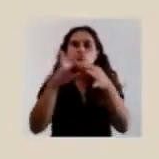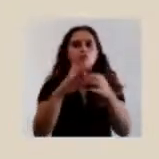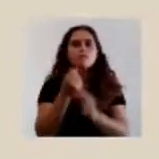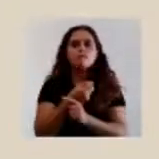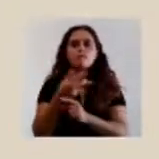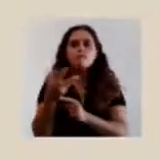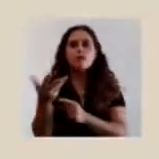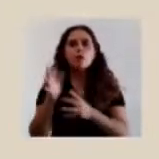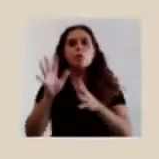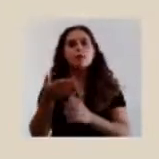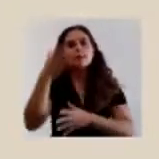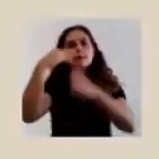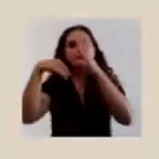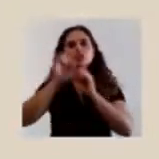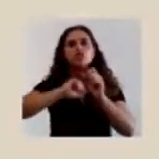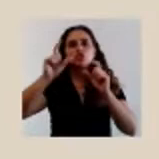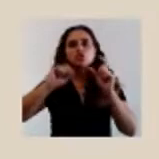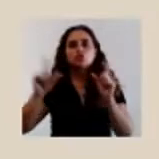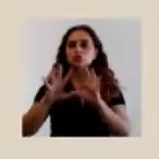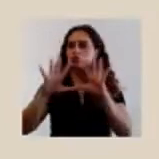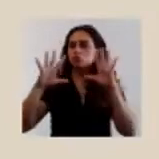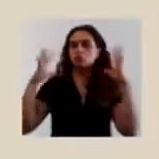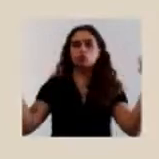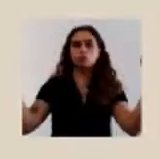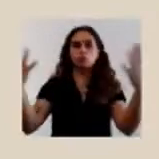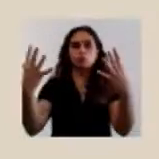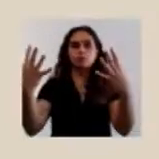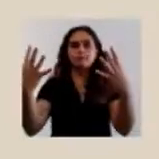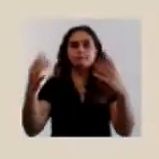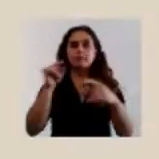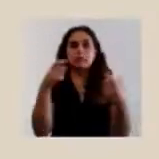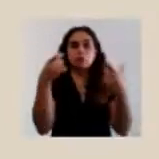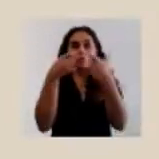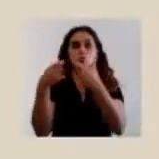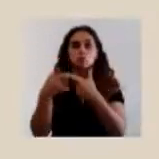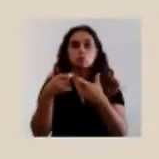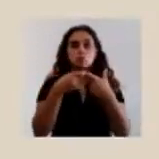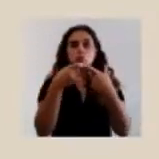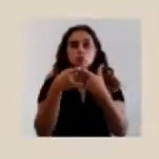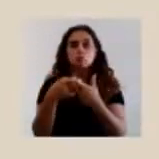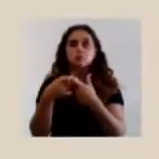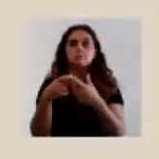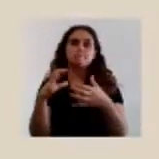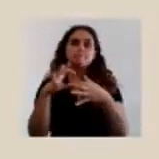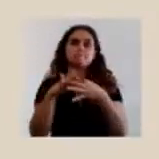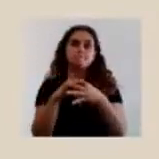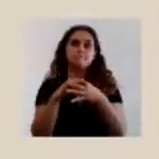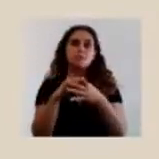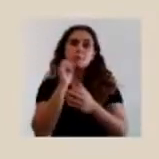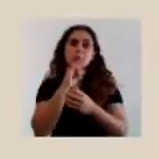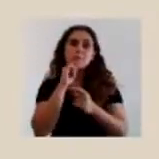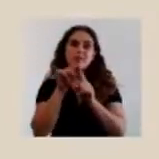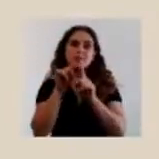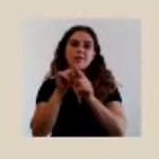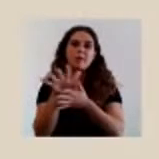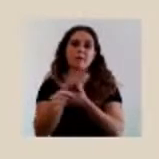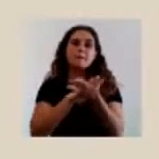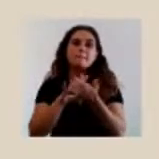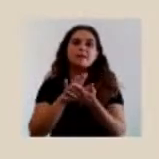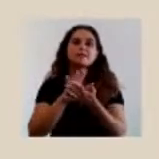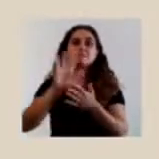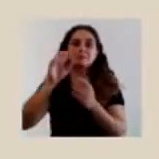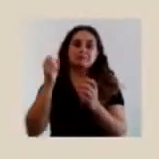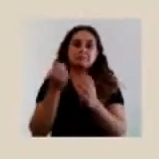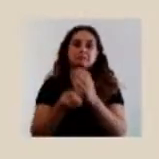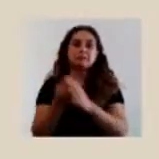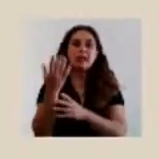as it learns the statistics of our environment. These associations, when left unchecked, can lay the foundation for the